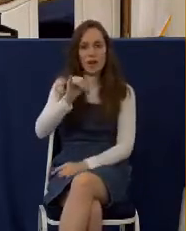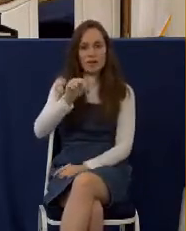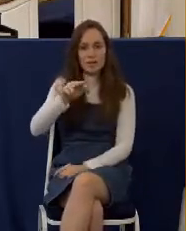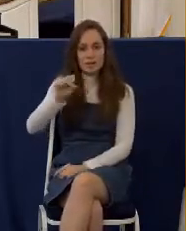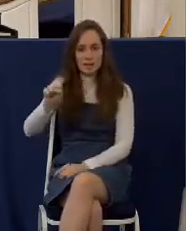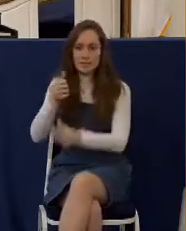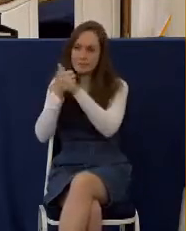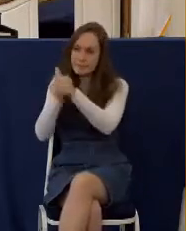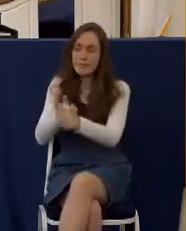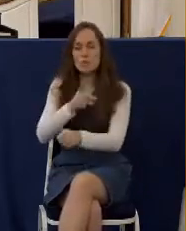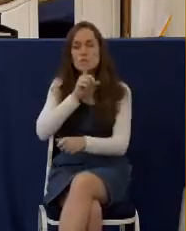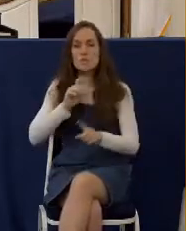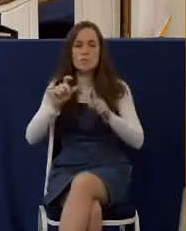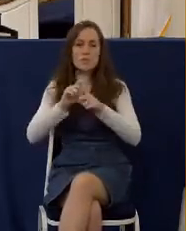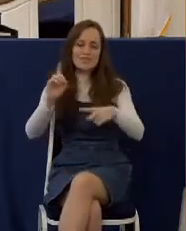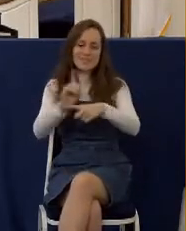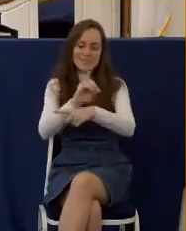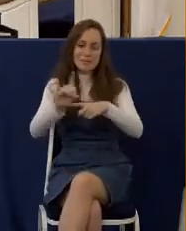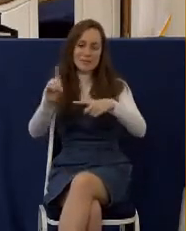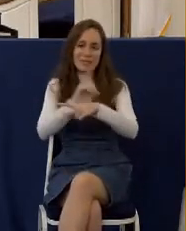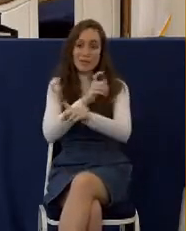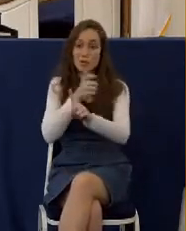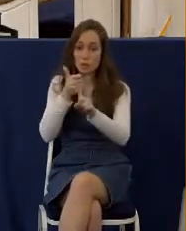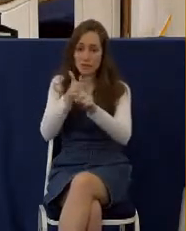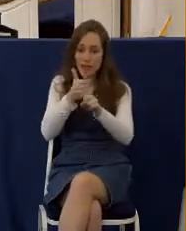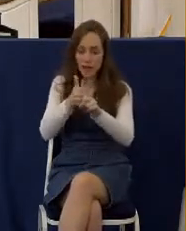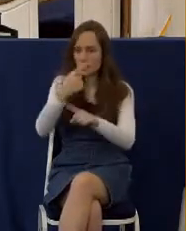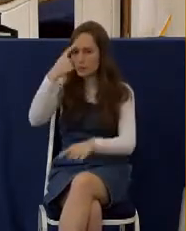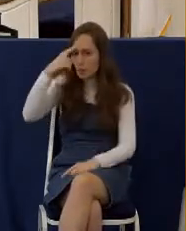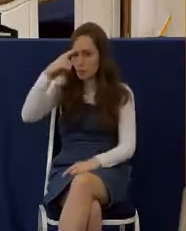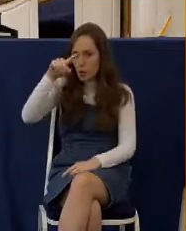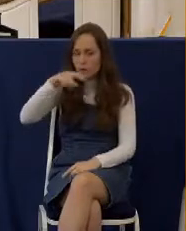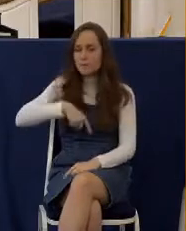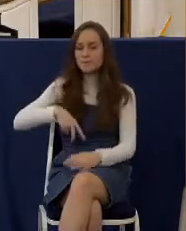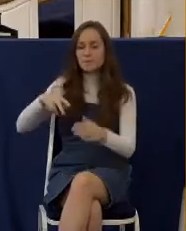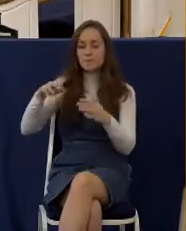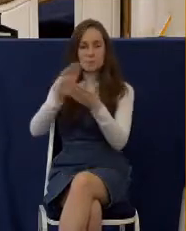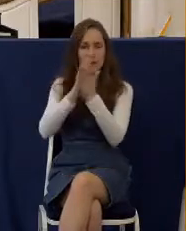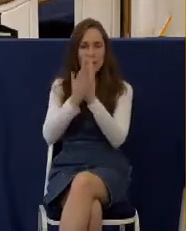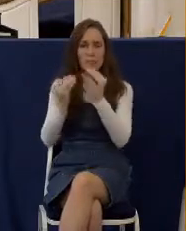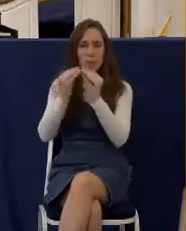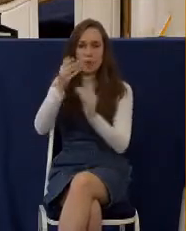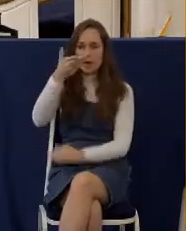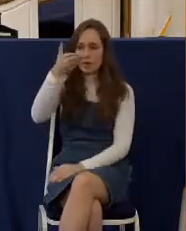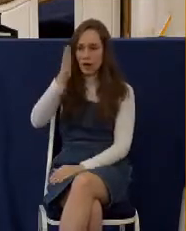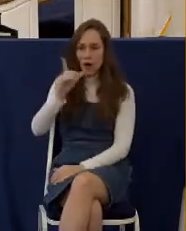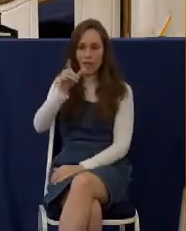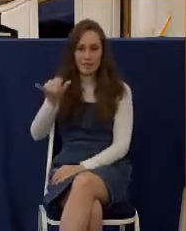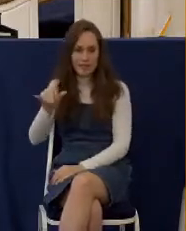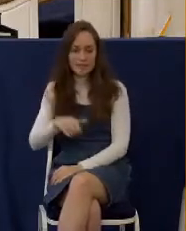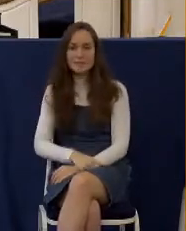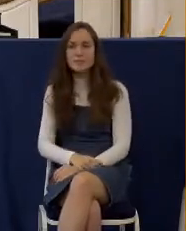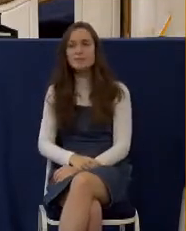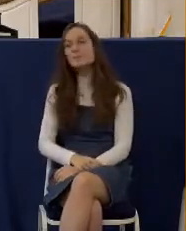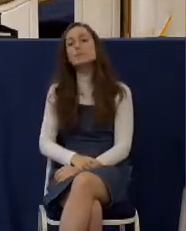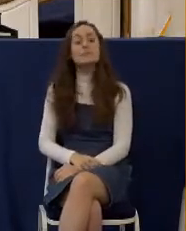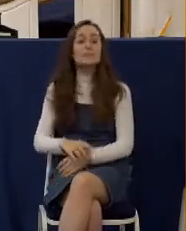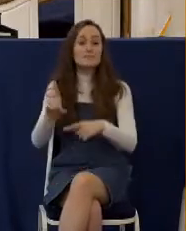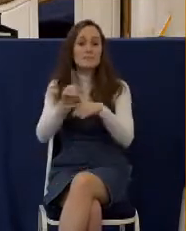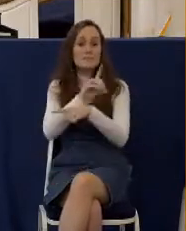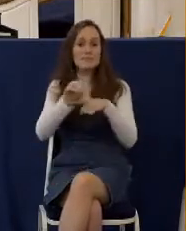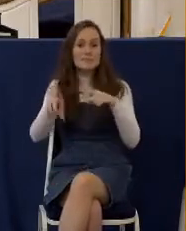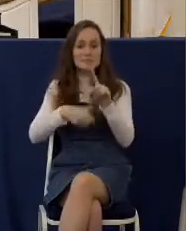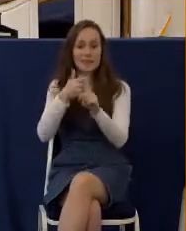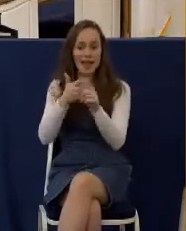really the word discipline. Discipline yourself for the purpose of godliness. This is an athletic term.